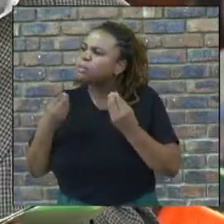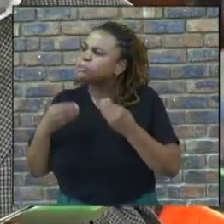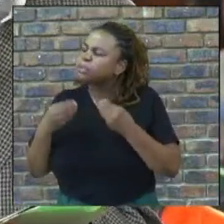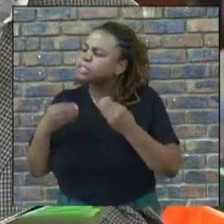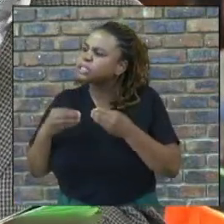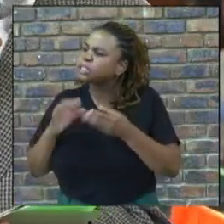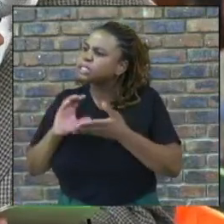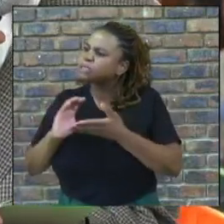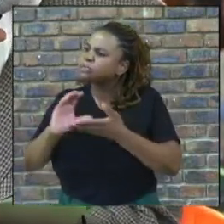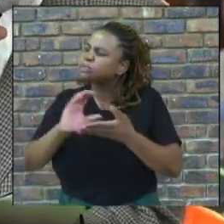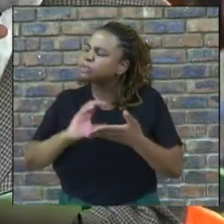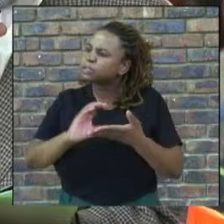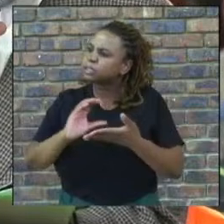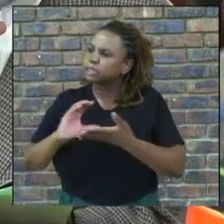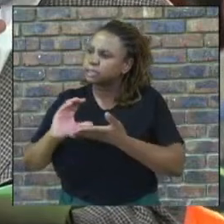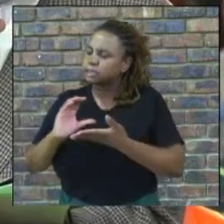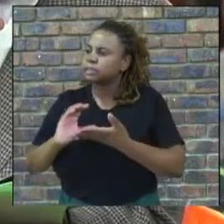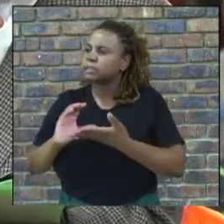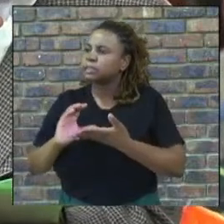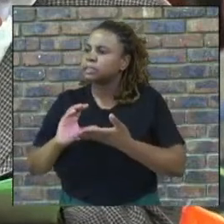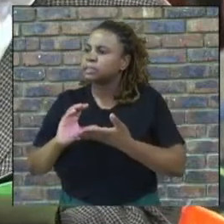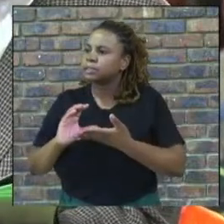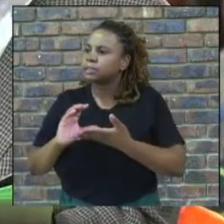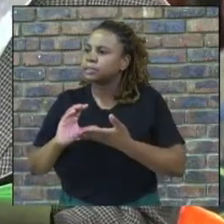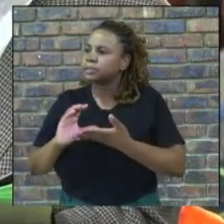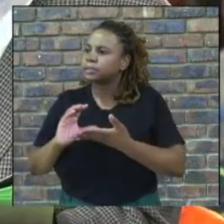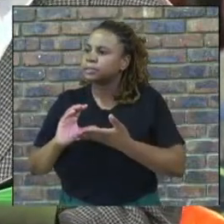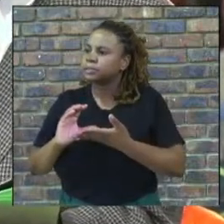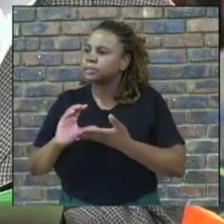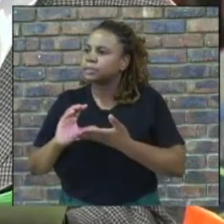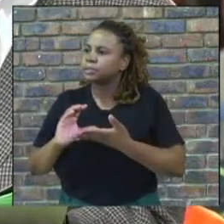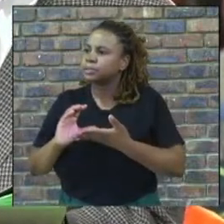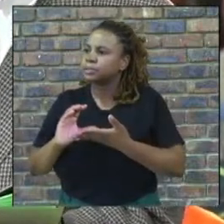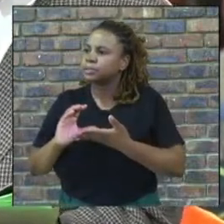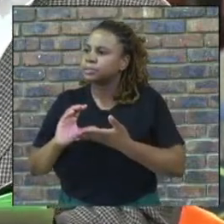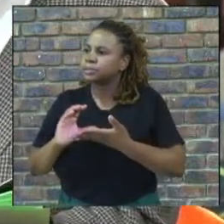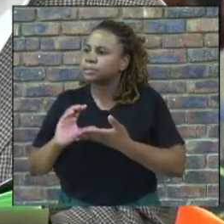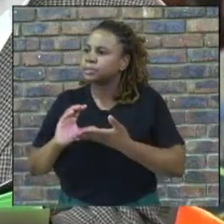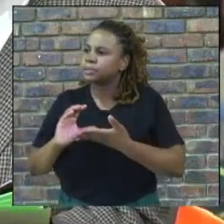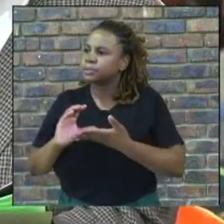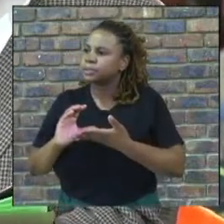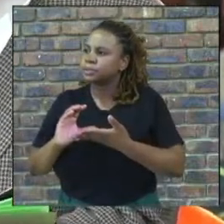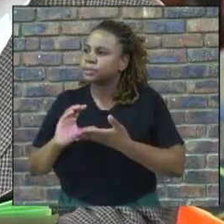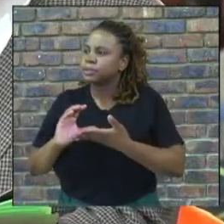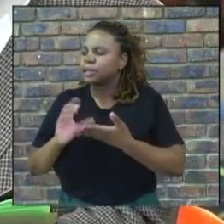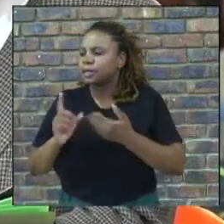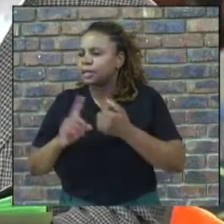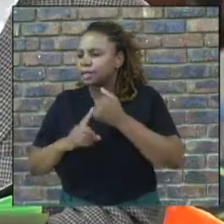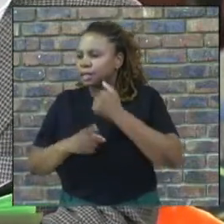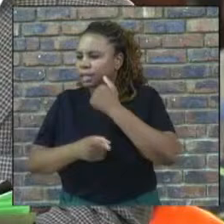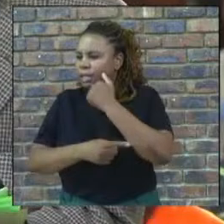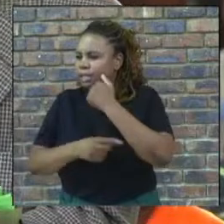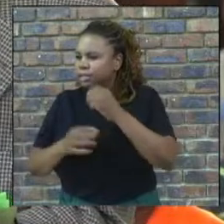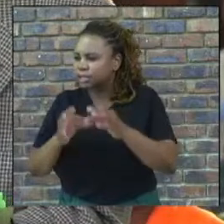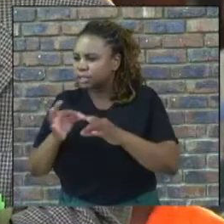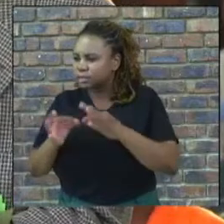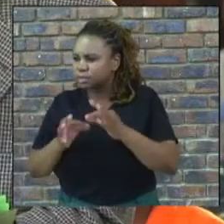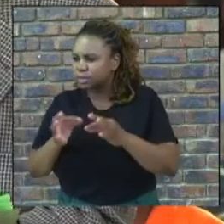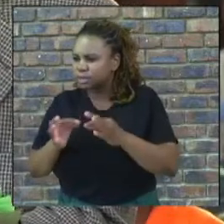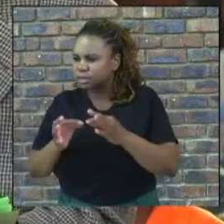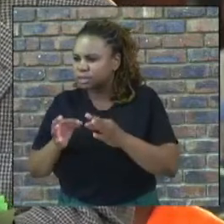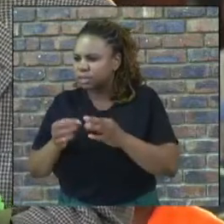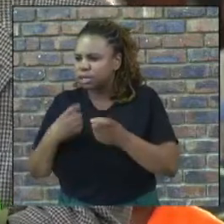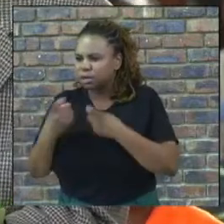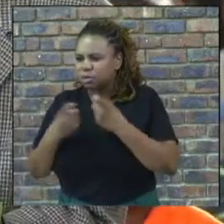ya uthusa. Ntate Letswalo ke batla ho buela ke na le ntho e ke hlola ke lla ka yona always e ke ihlahisang hore le a etsa na follow